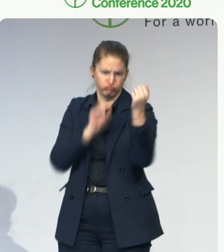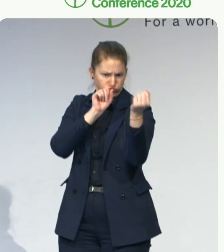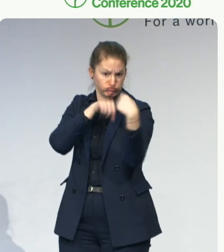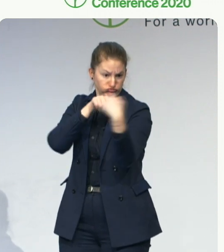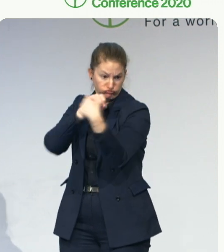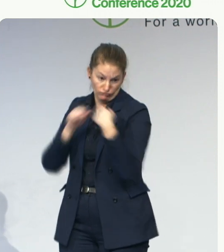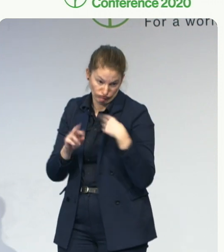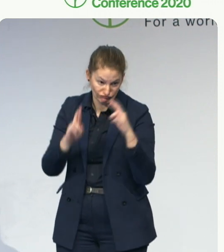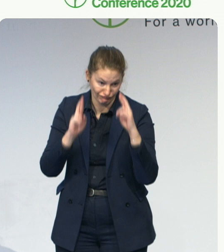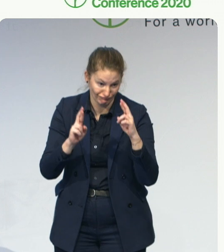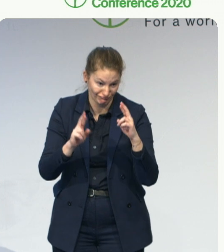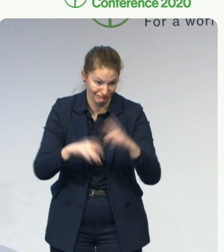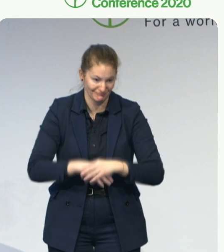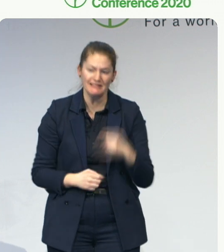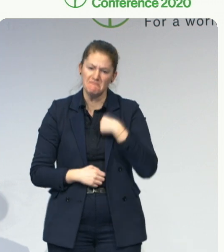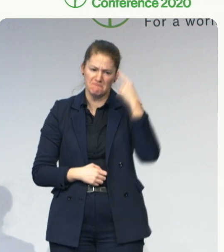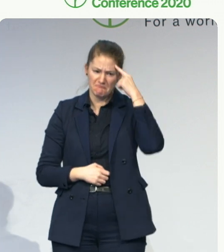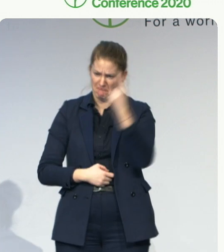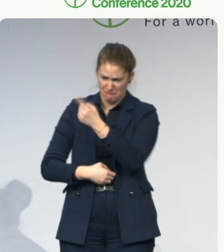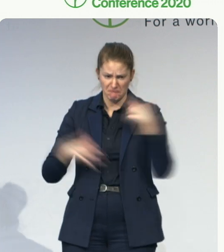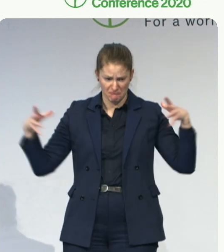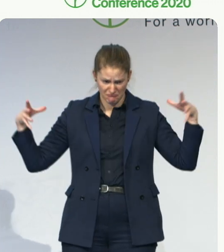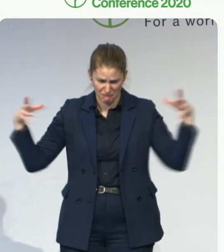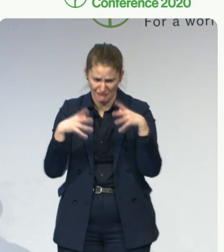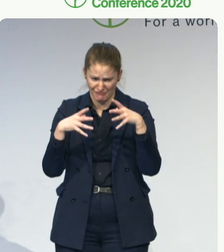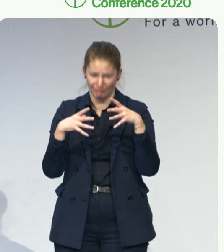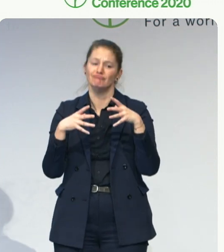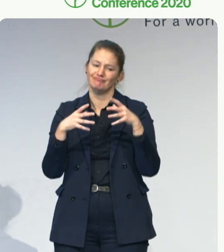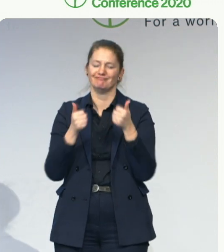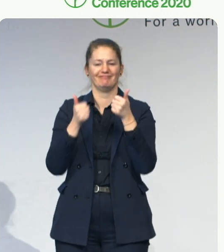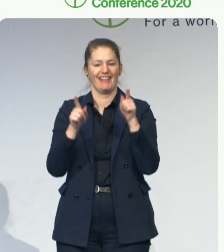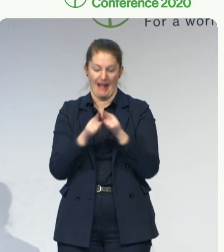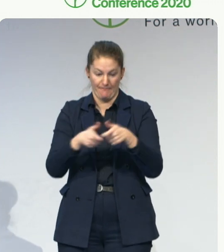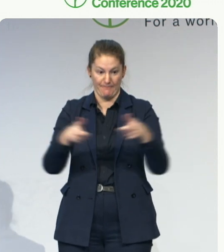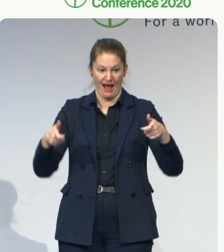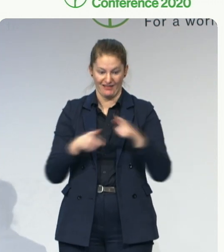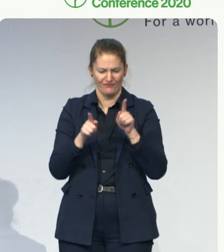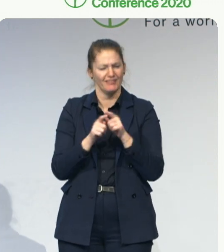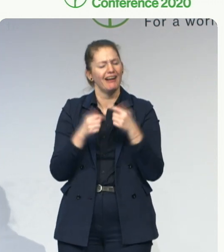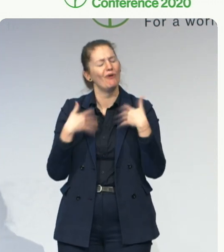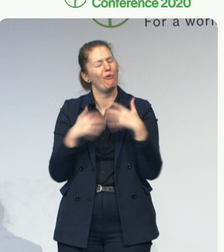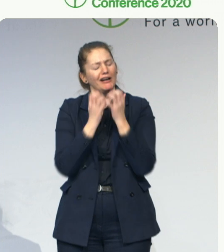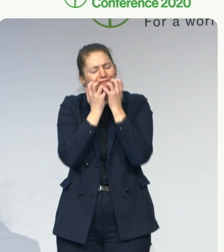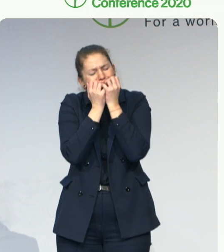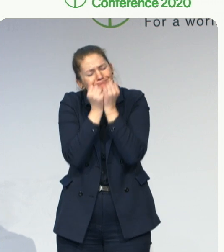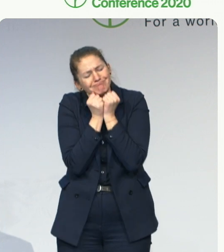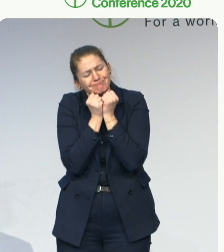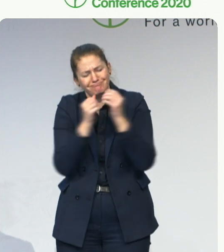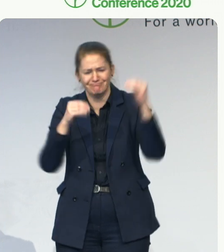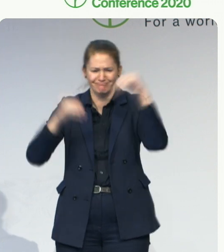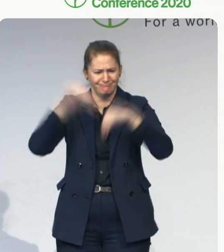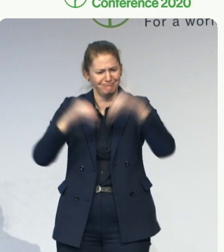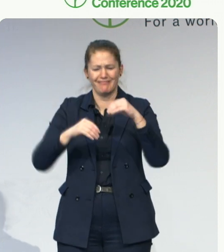trove of working solutions, project, and expert feedback on both.